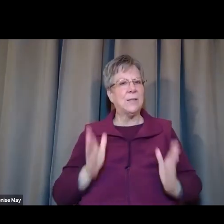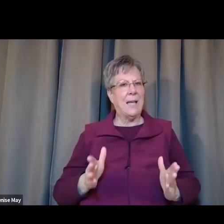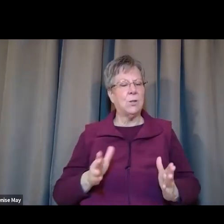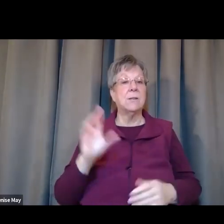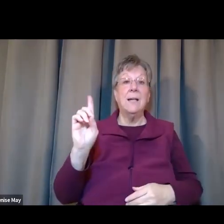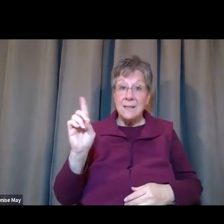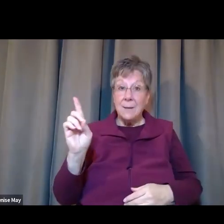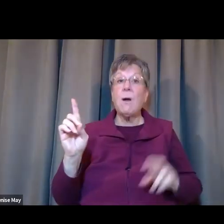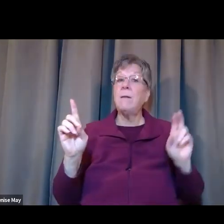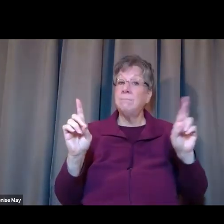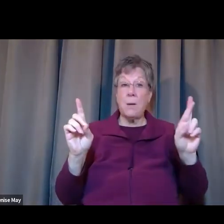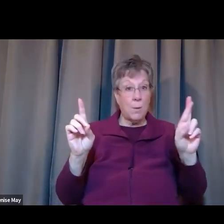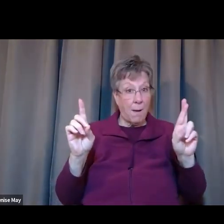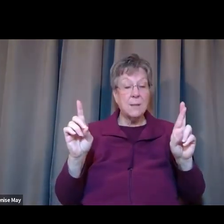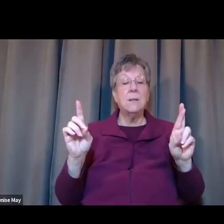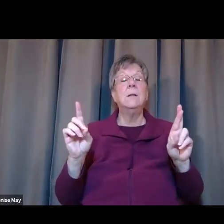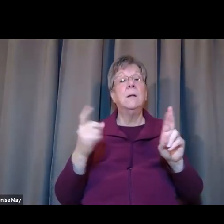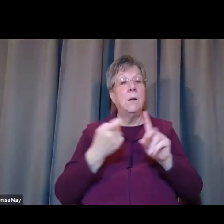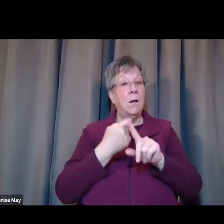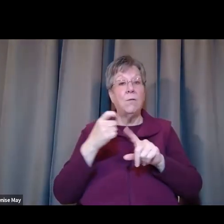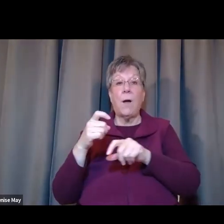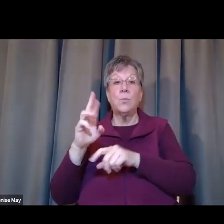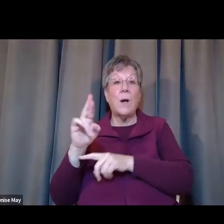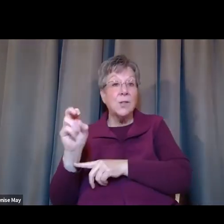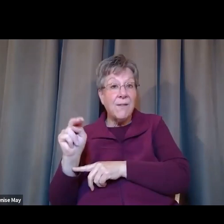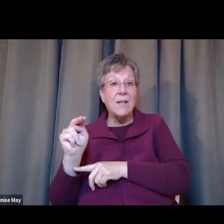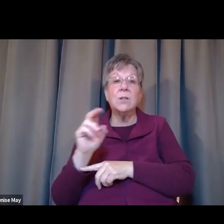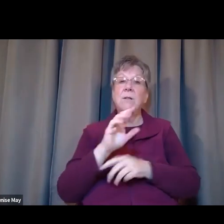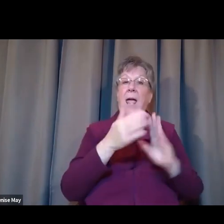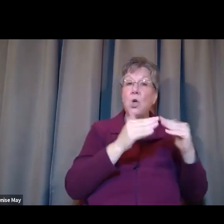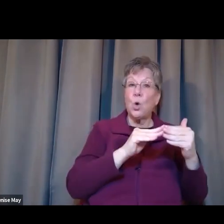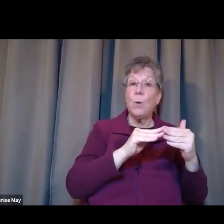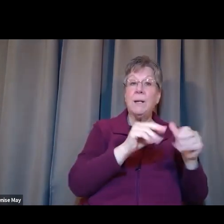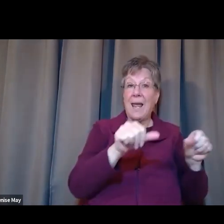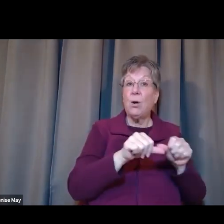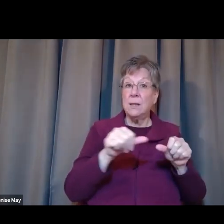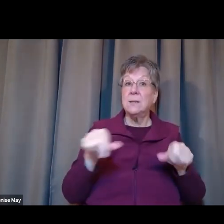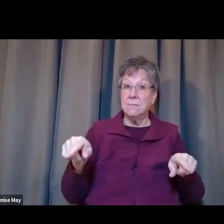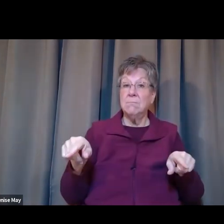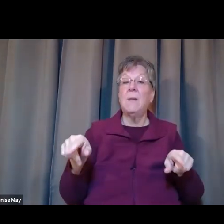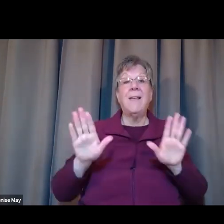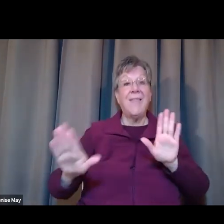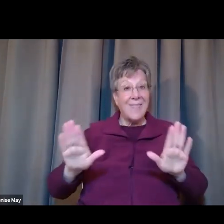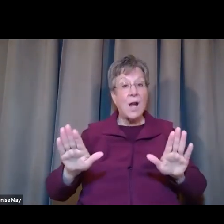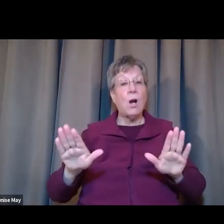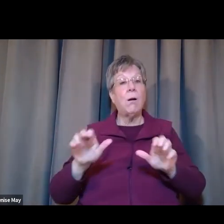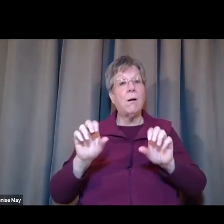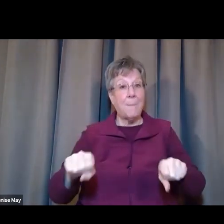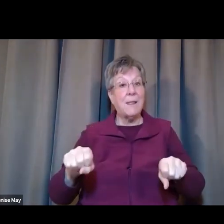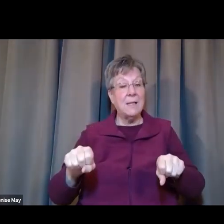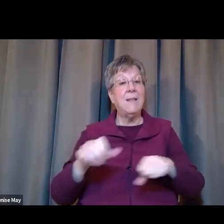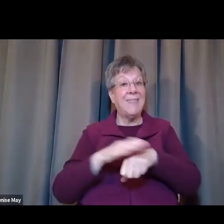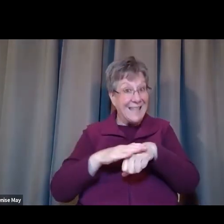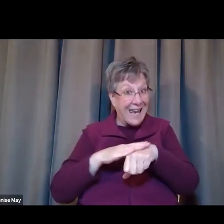Democrat and Republican, and both from reservation and urban areas. Their ability, the Native legislators,